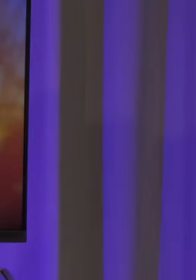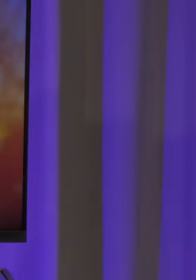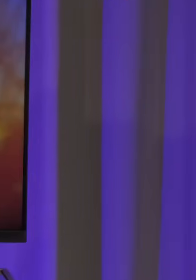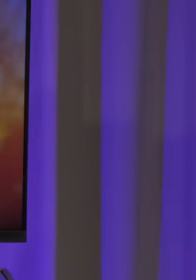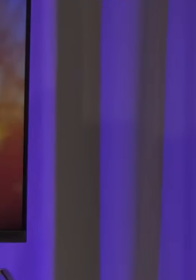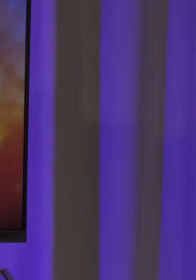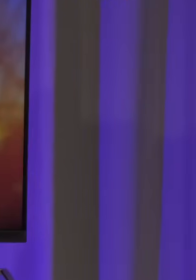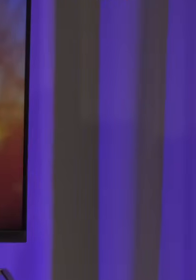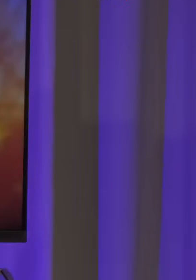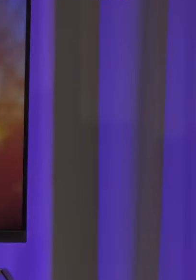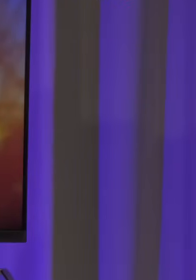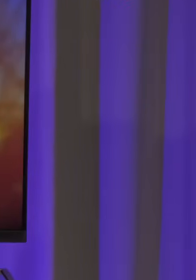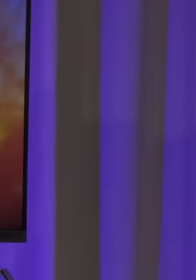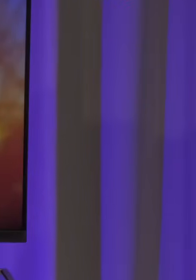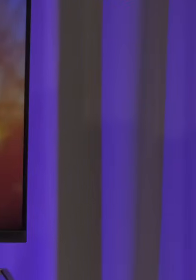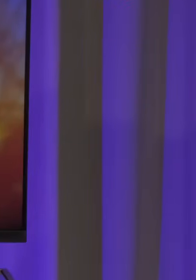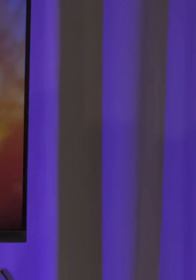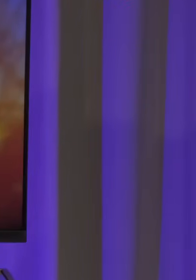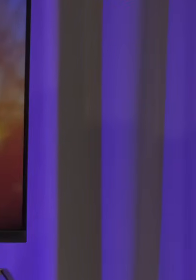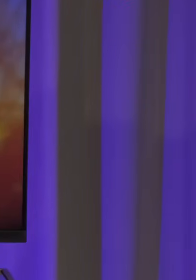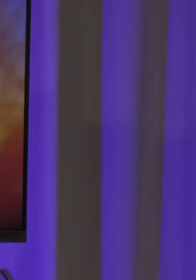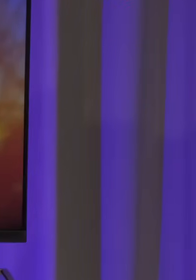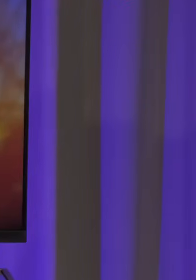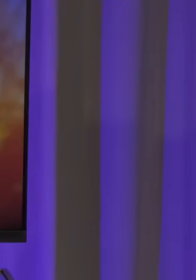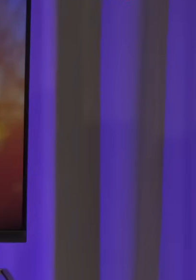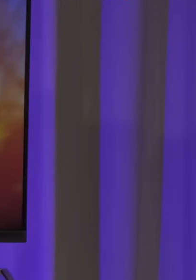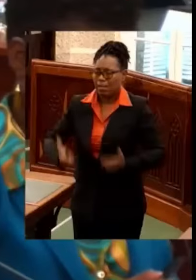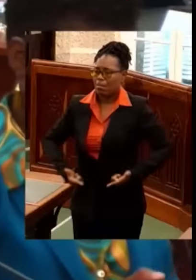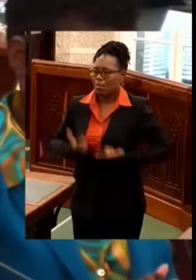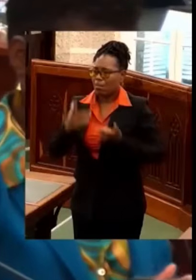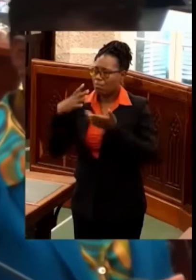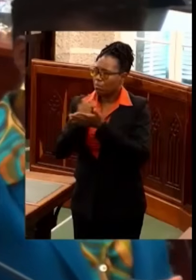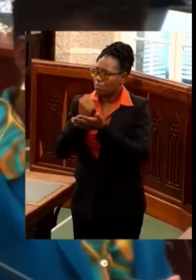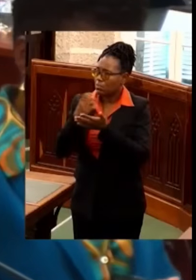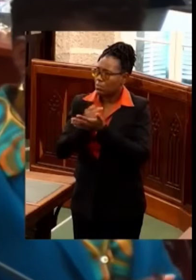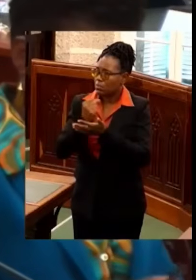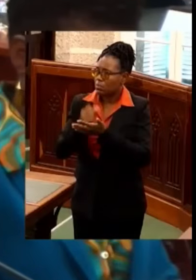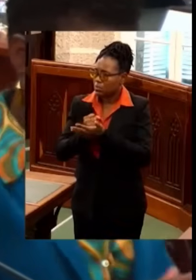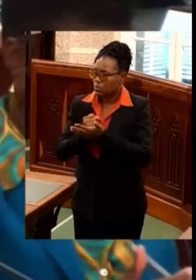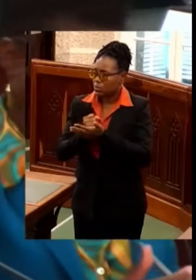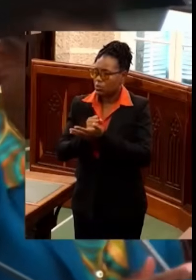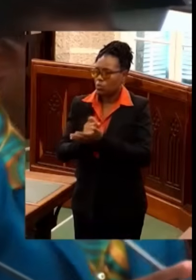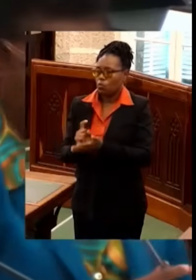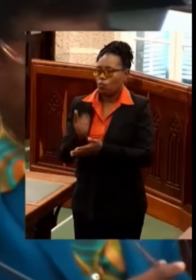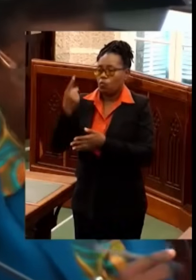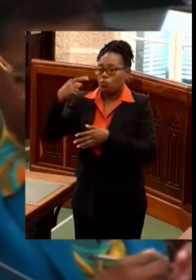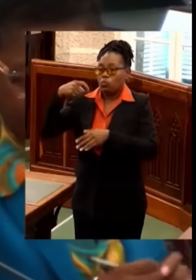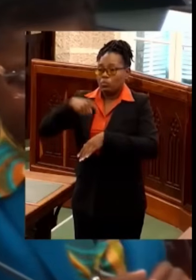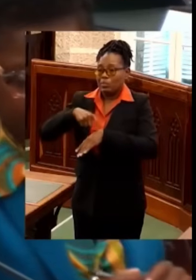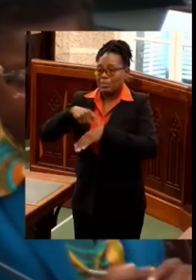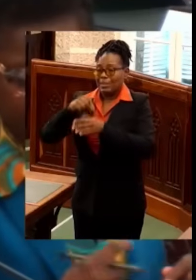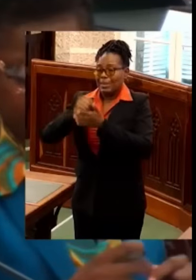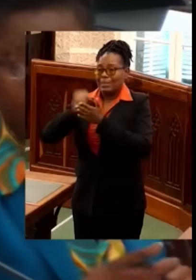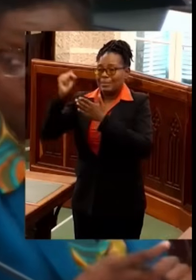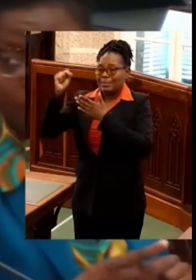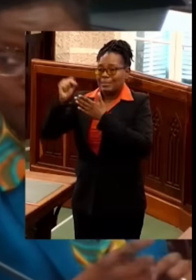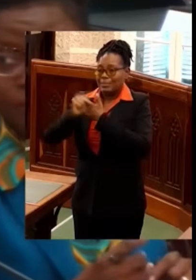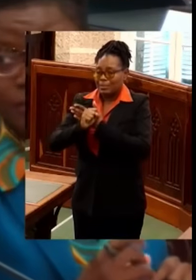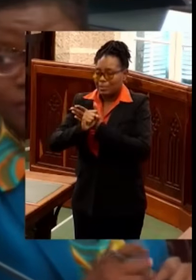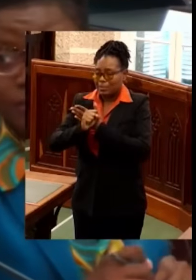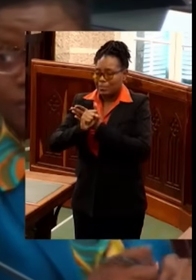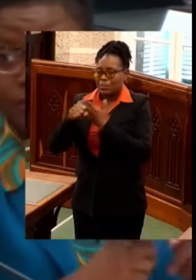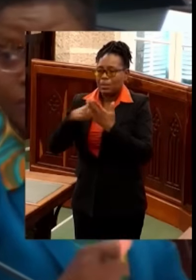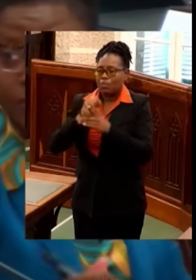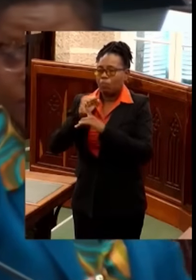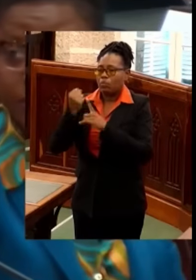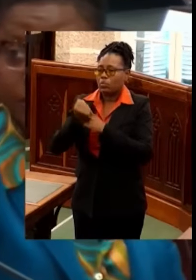through building character and resilience in a structured way. For the first time coming September, we're having a